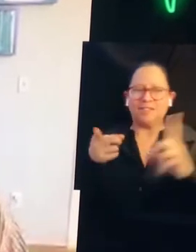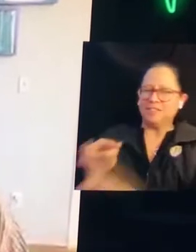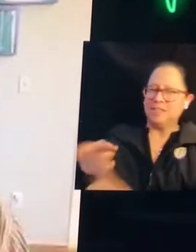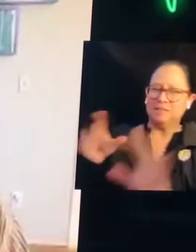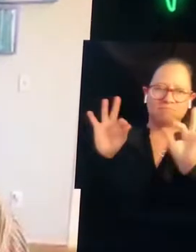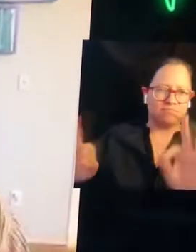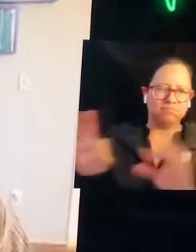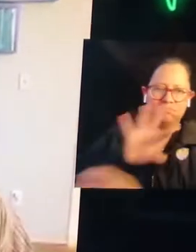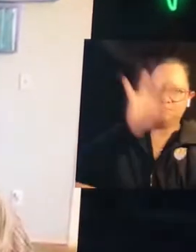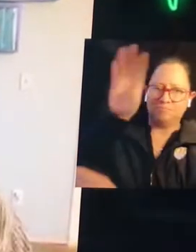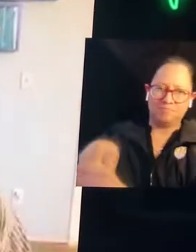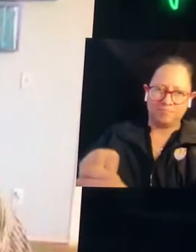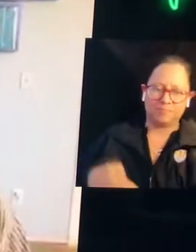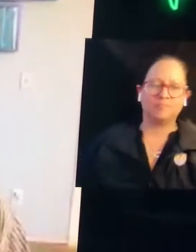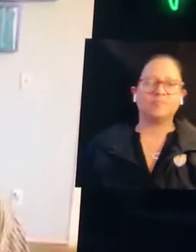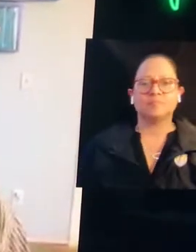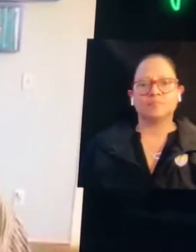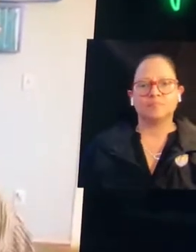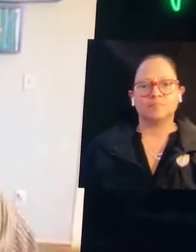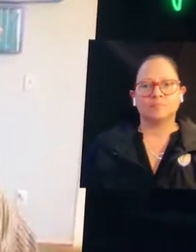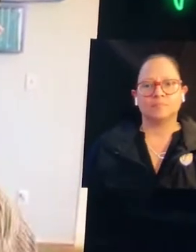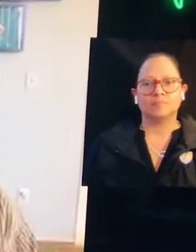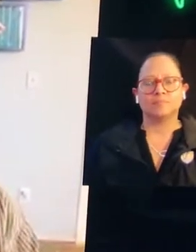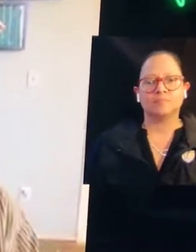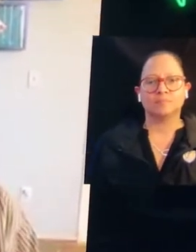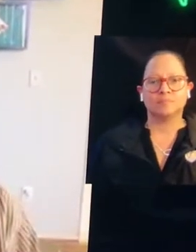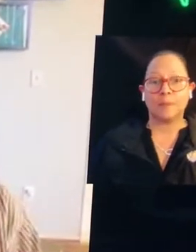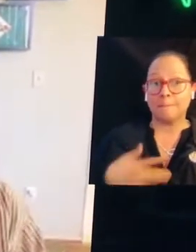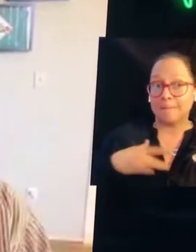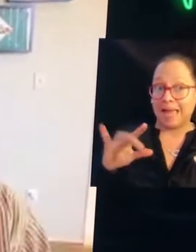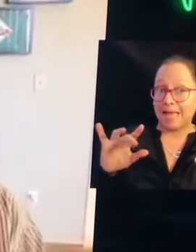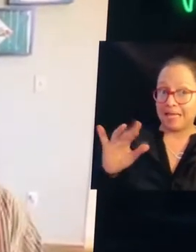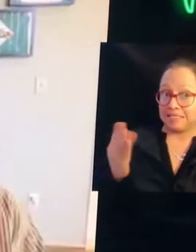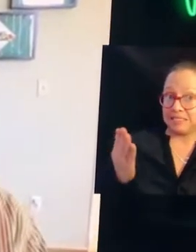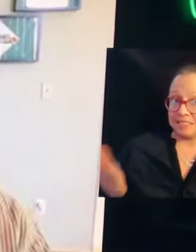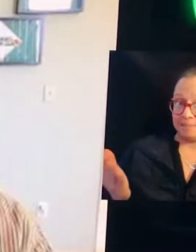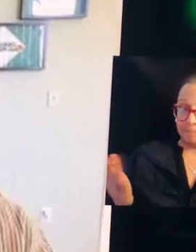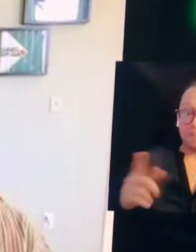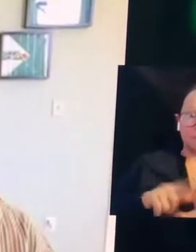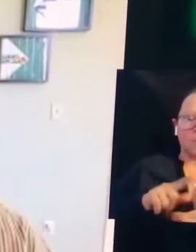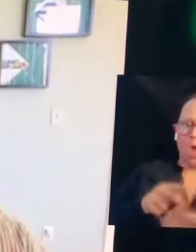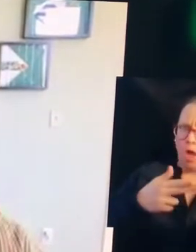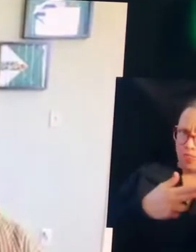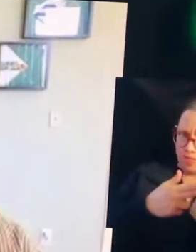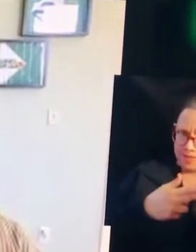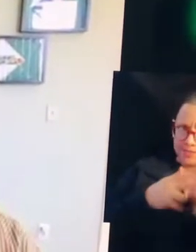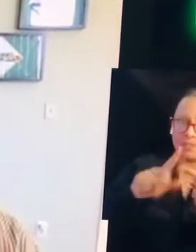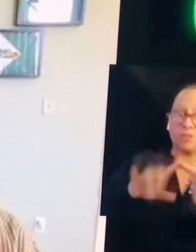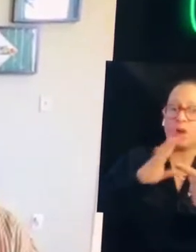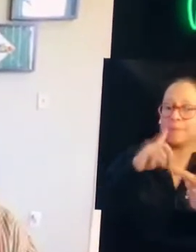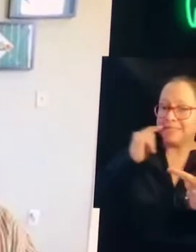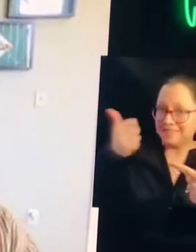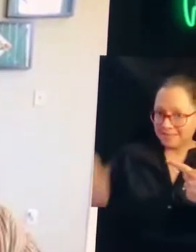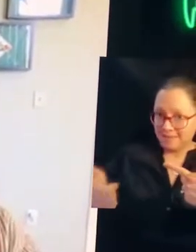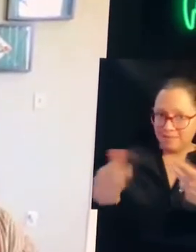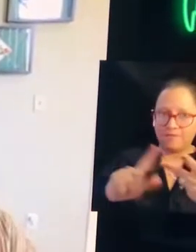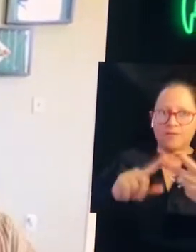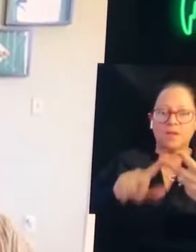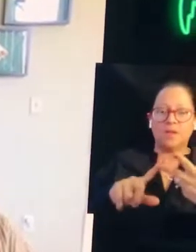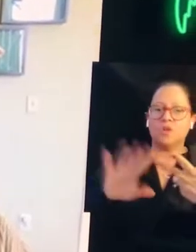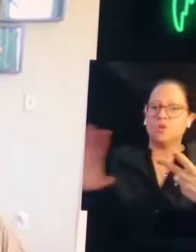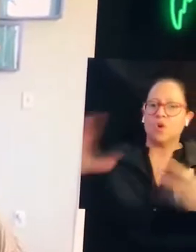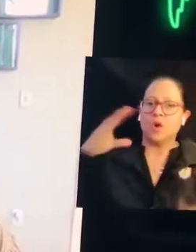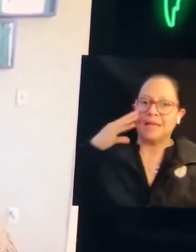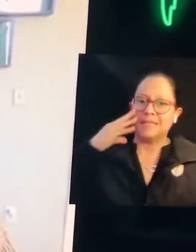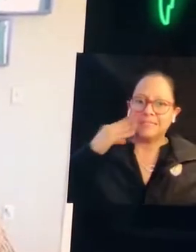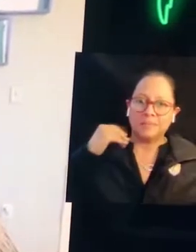was my tips to her were: be authentic, talk about yourself, talk about your experiences, you know,